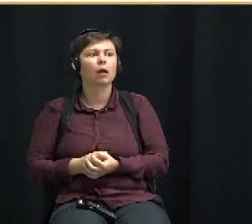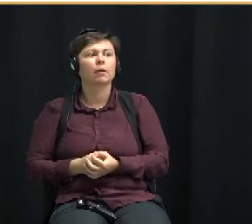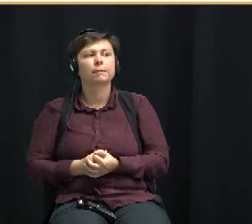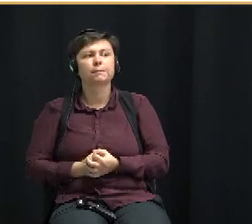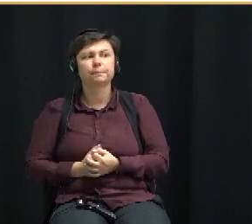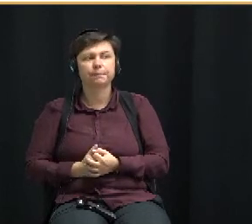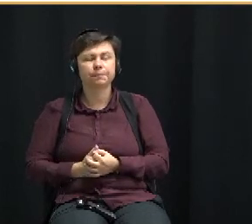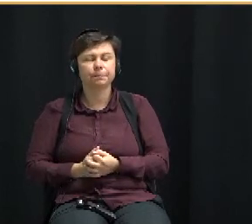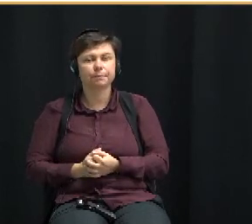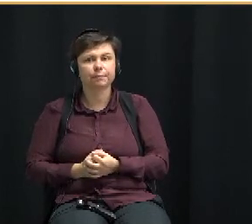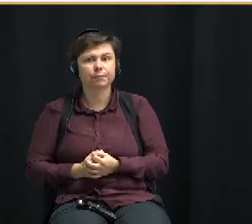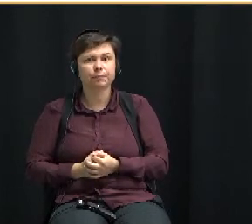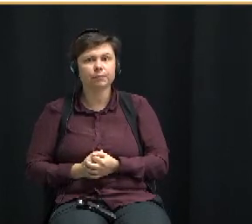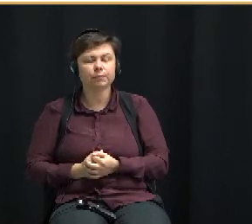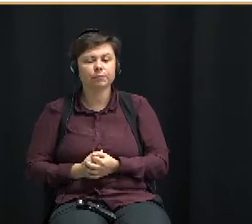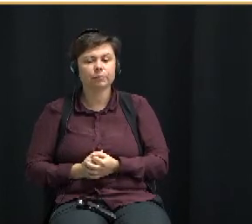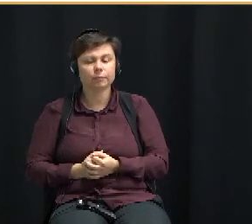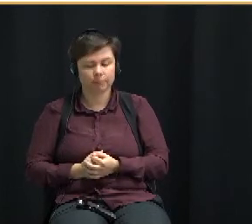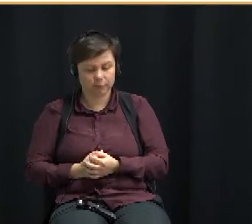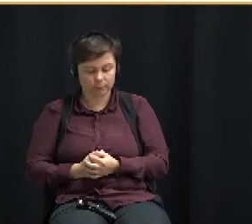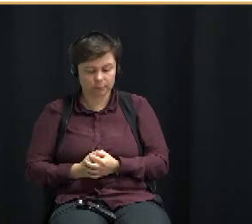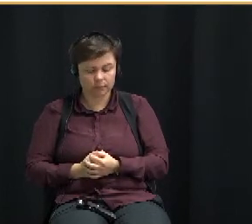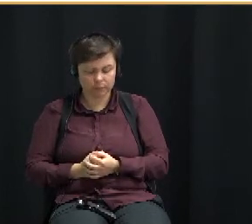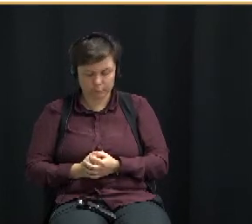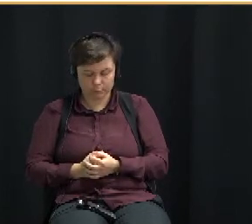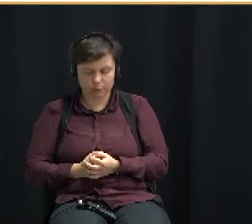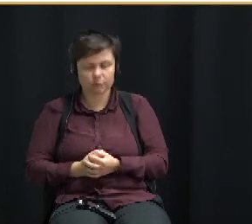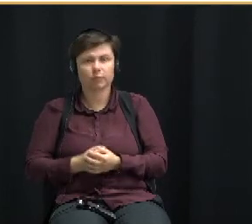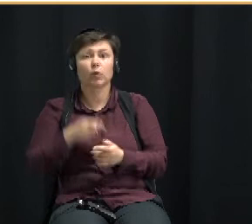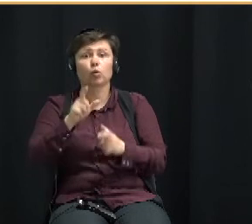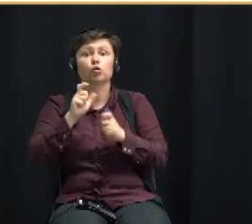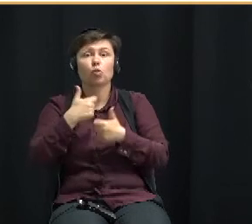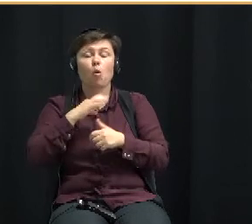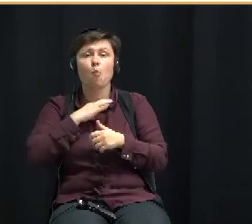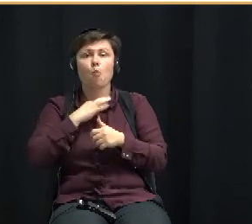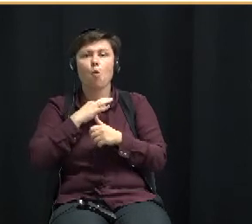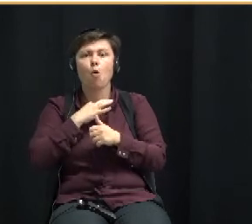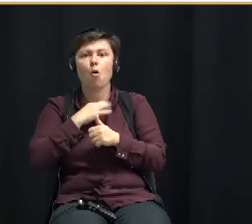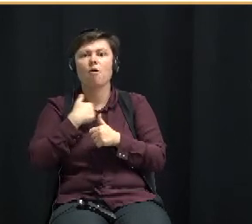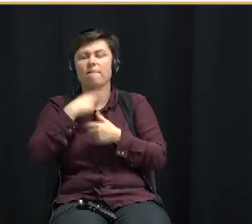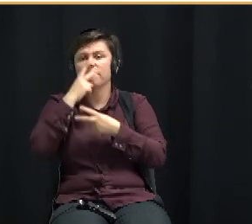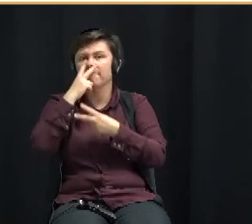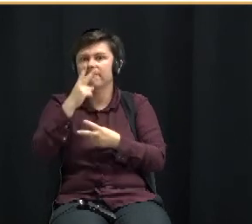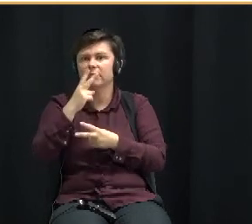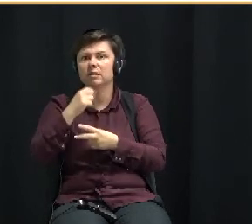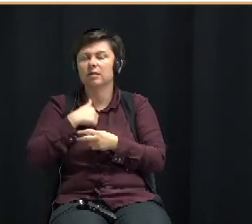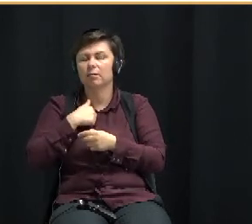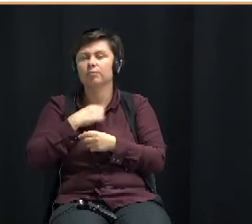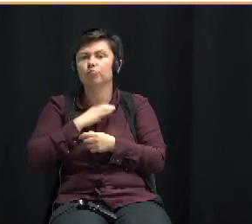Some thing I see in my network is the size of municipalities can be a factor of how